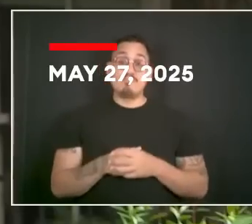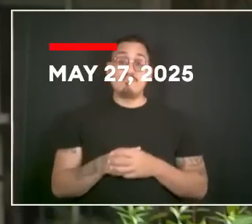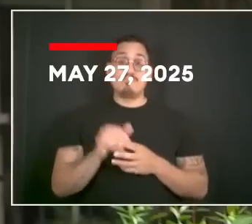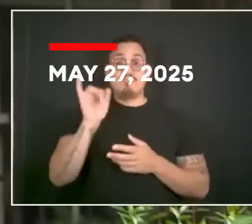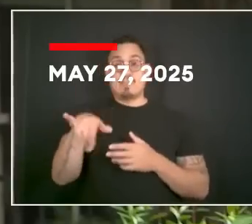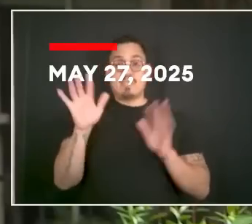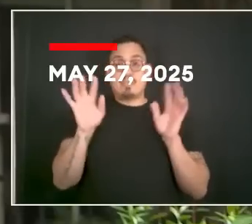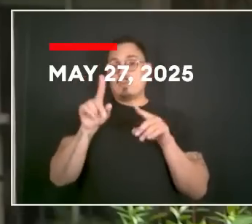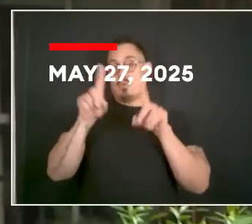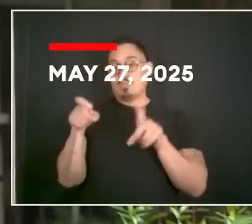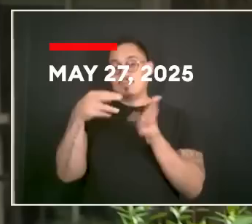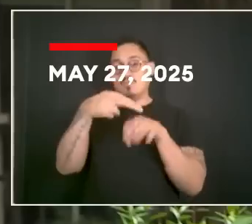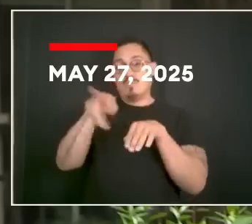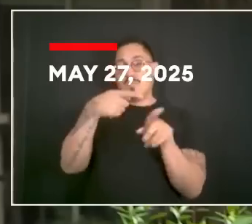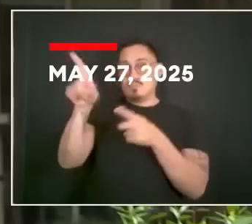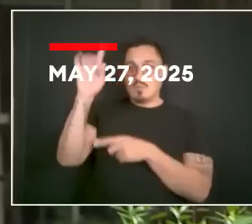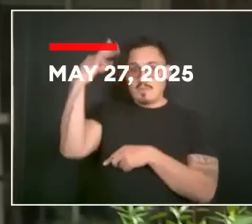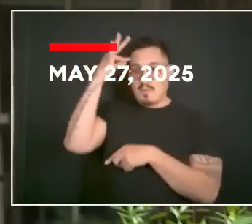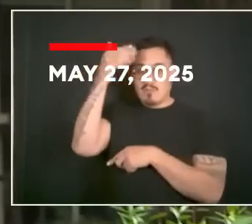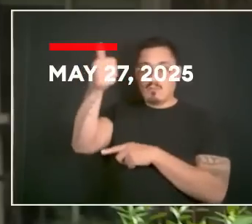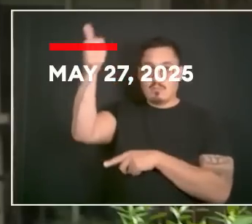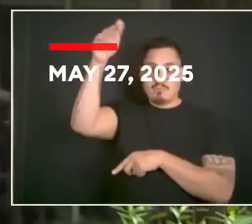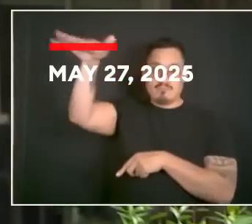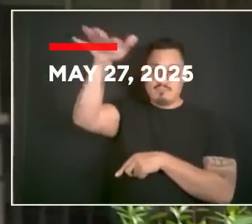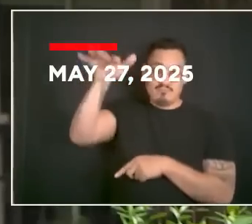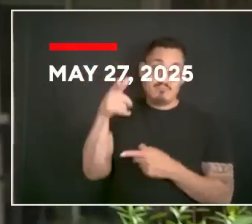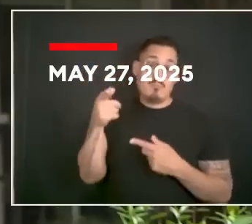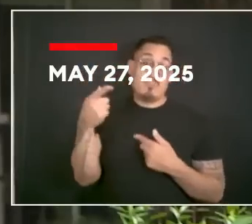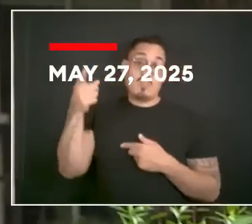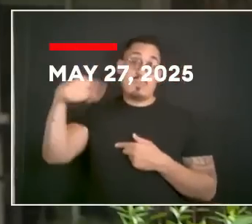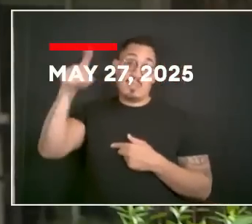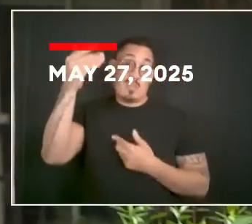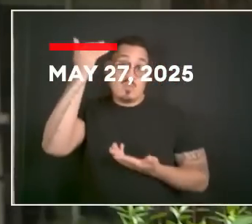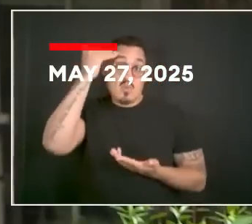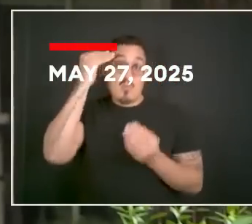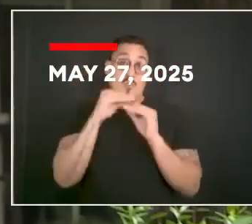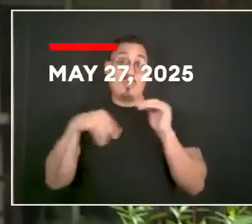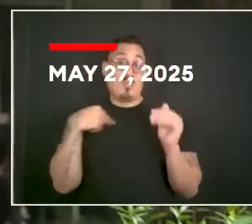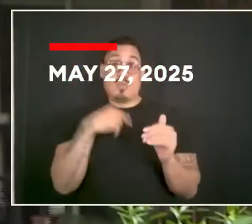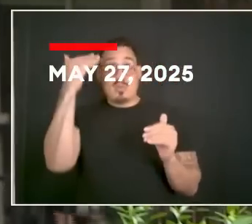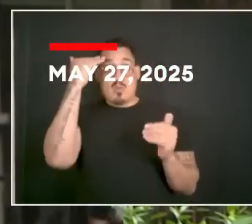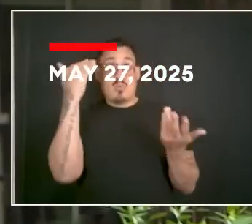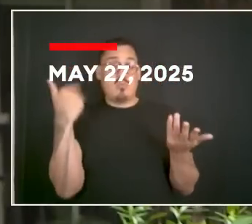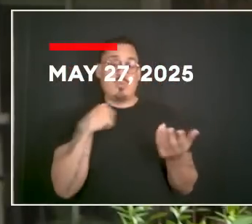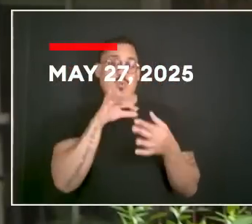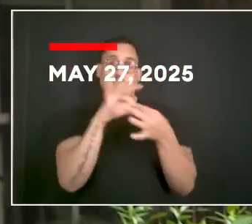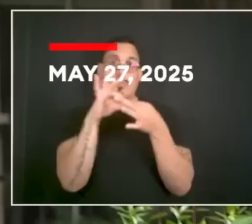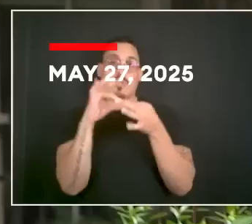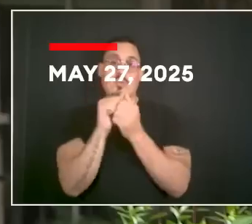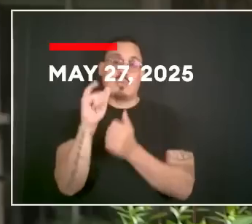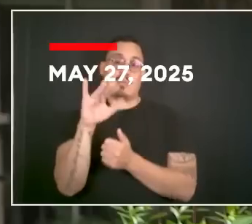that should be referred to federal authorities, because you know more than we know, because we don't coordinate with that. I wondered if, given your relationship with